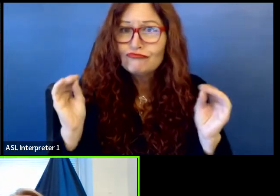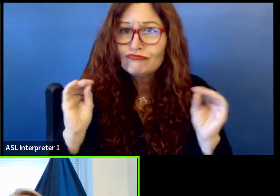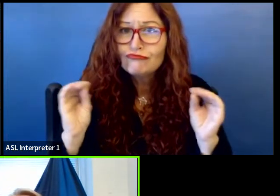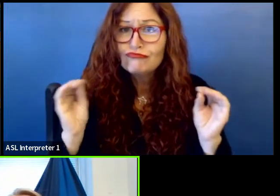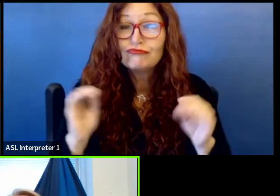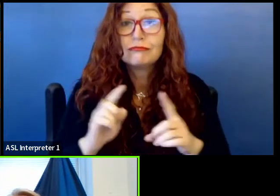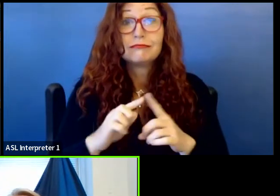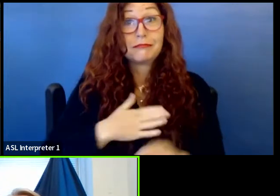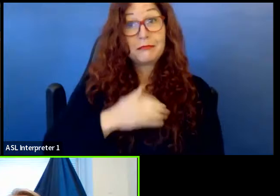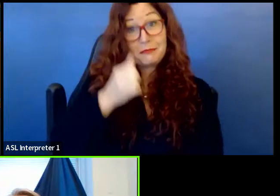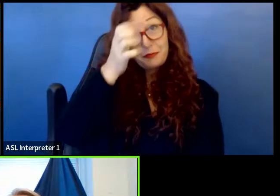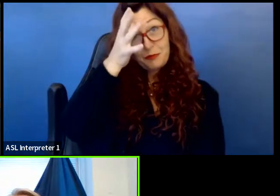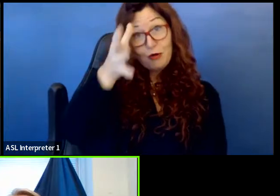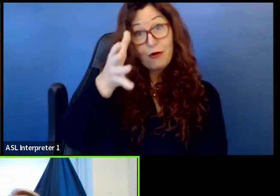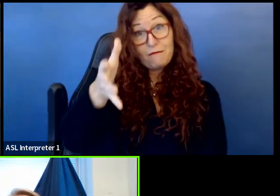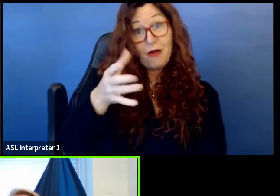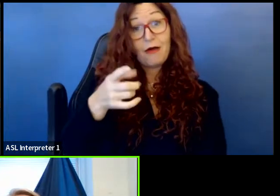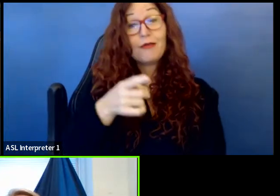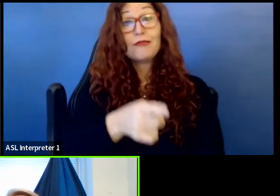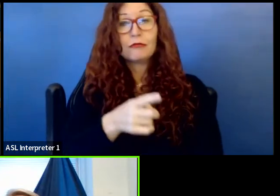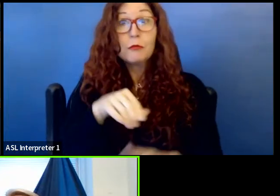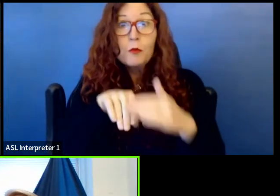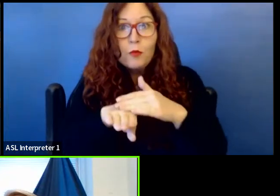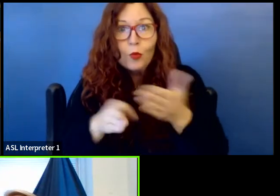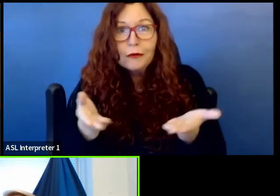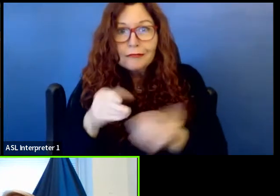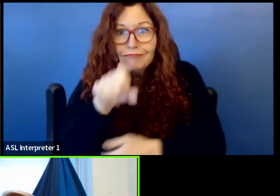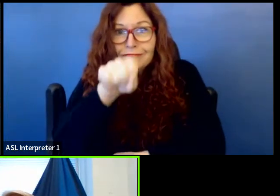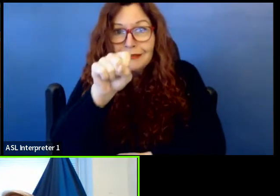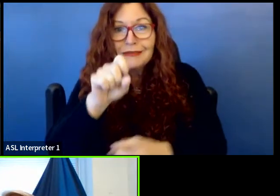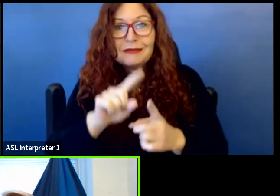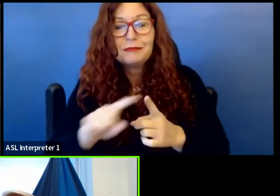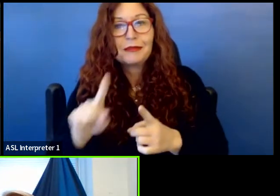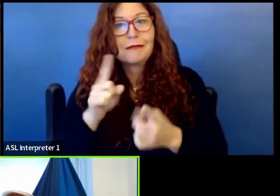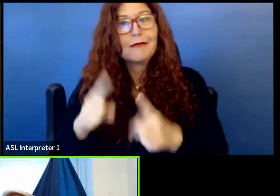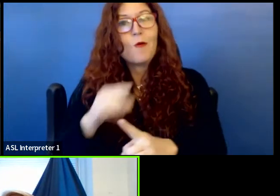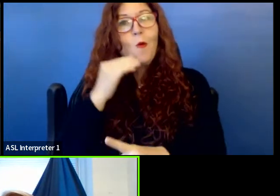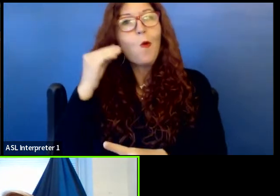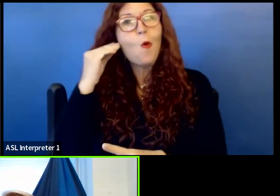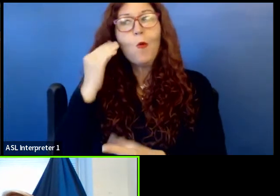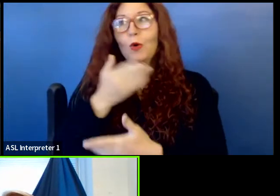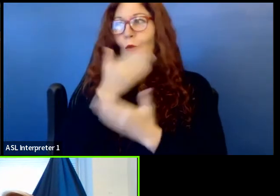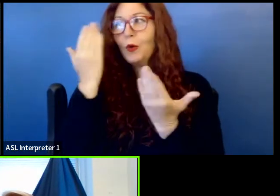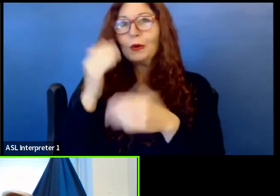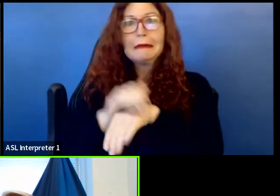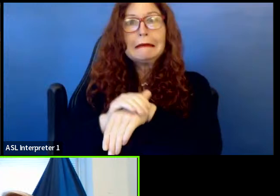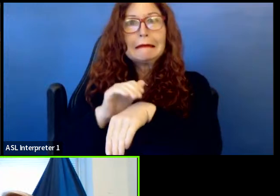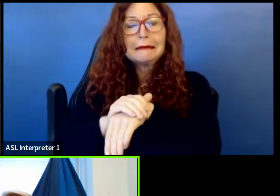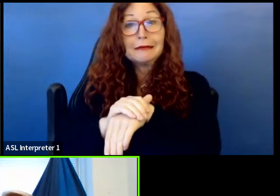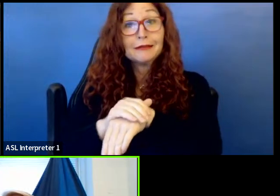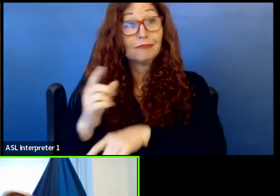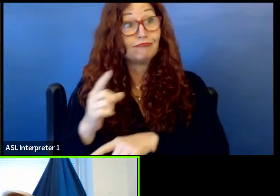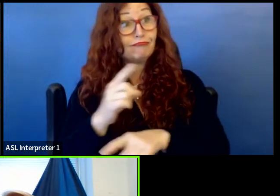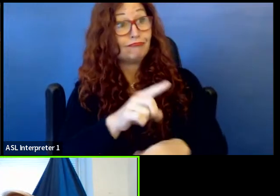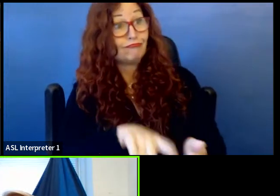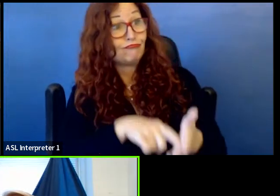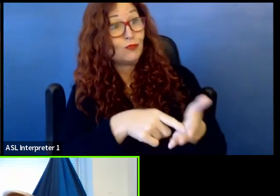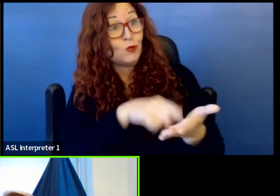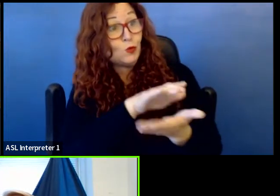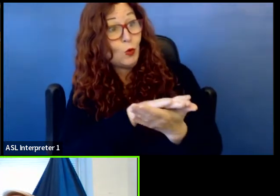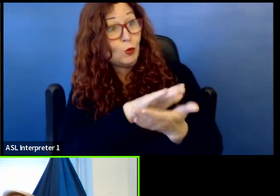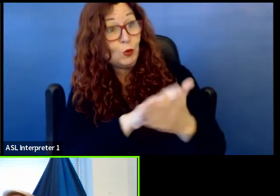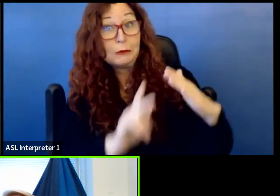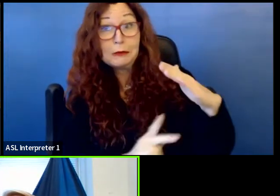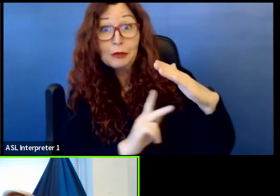spoke no english when he started kindergarten but despite growing up in inner city cleveland my grandfather was very lucky to attend west technical high